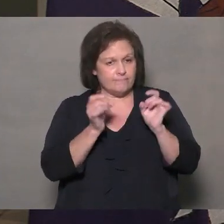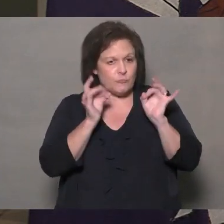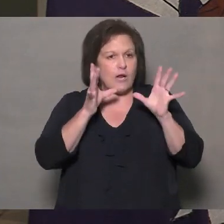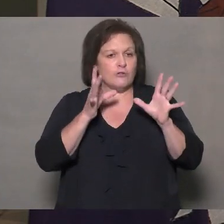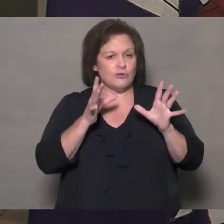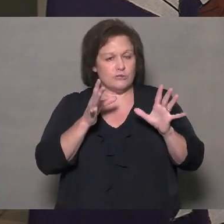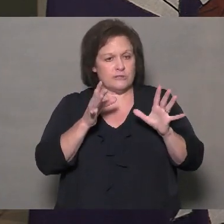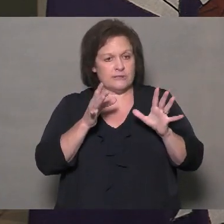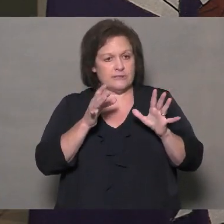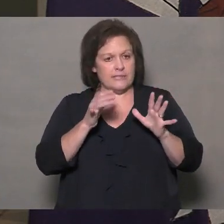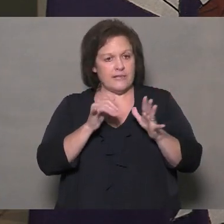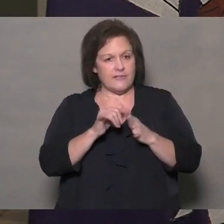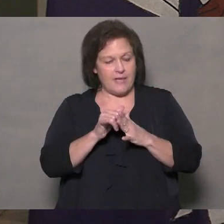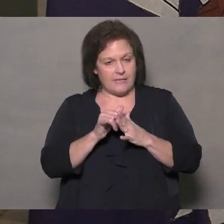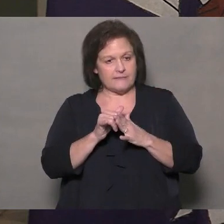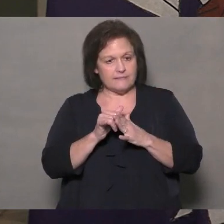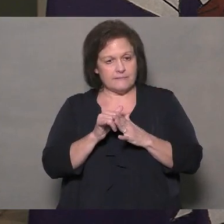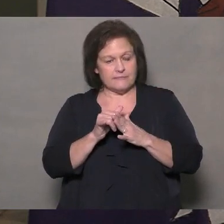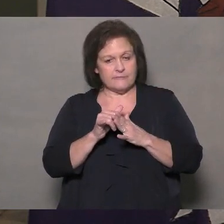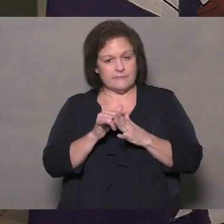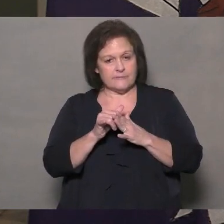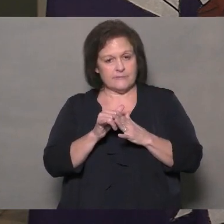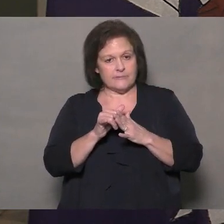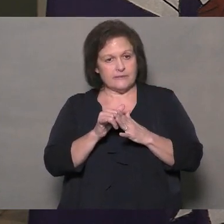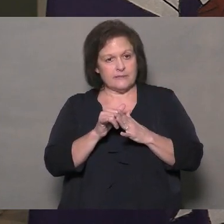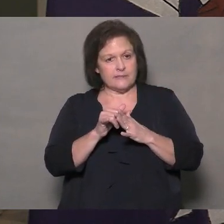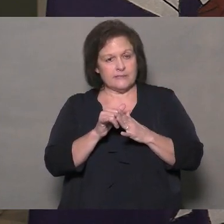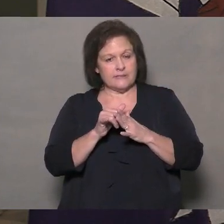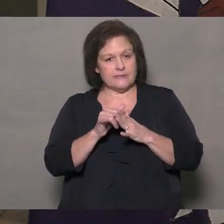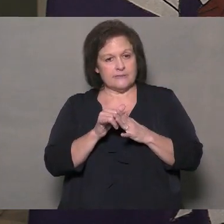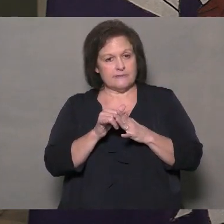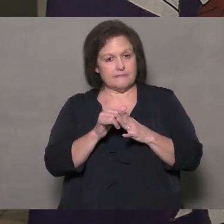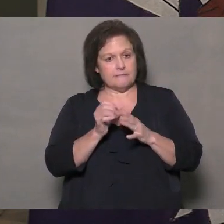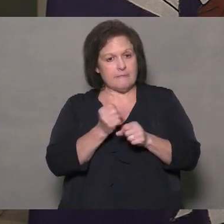have shaped who we are